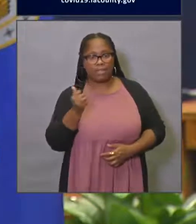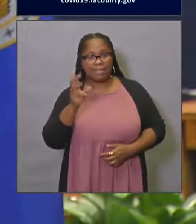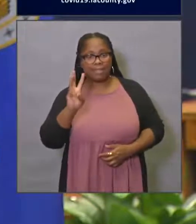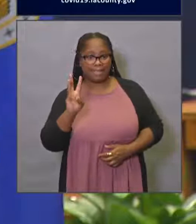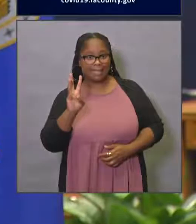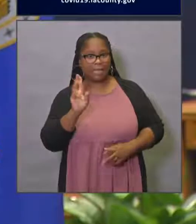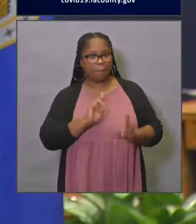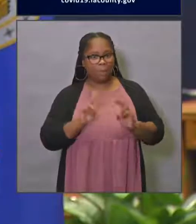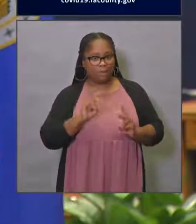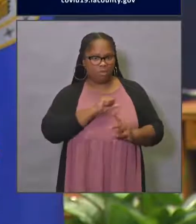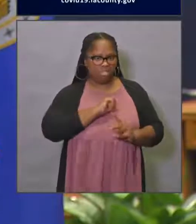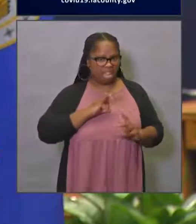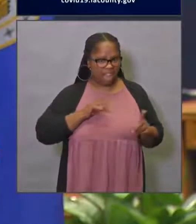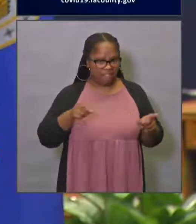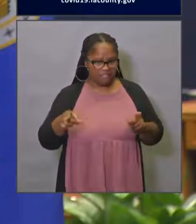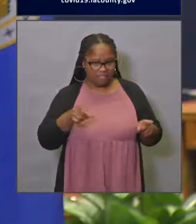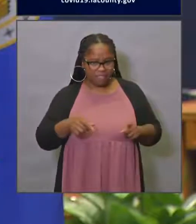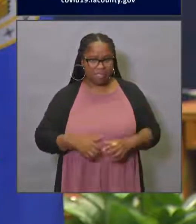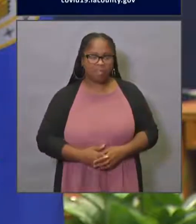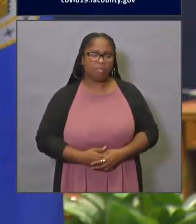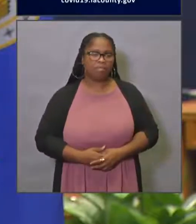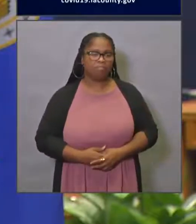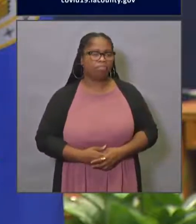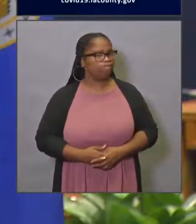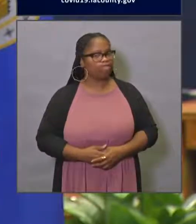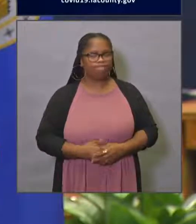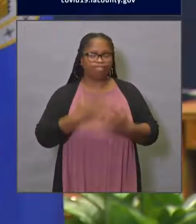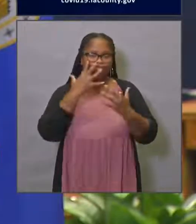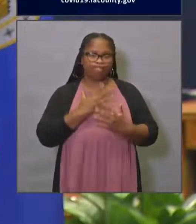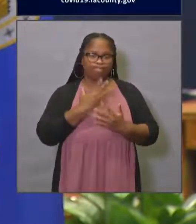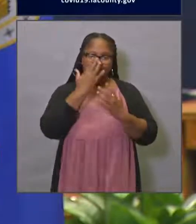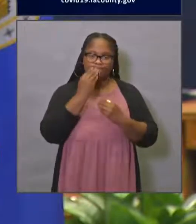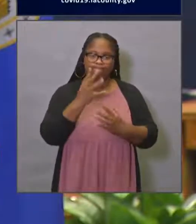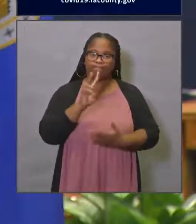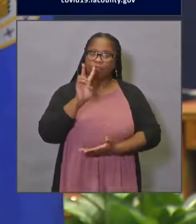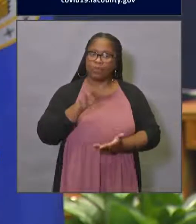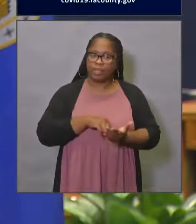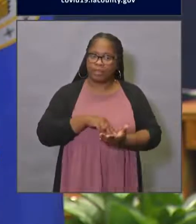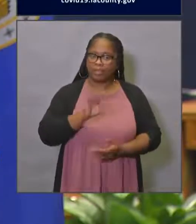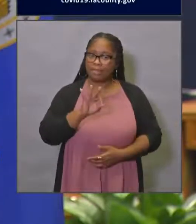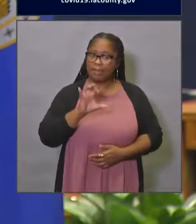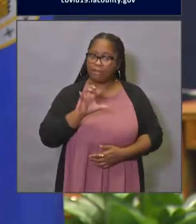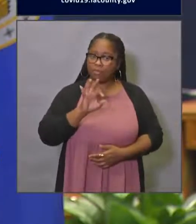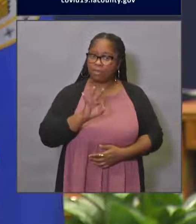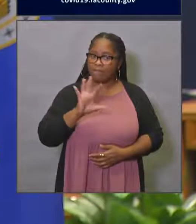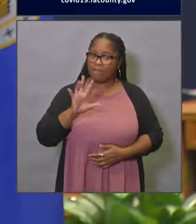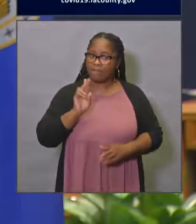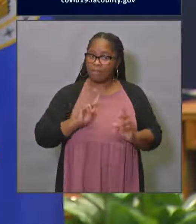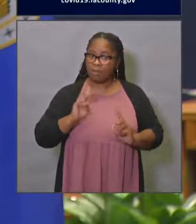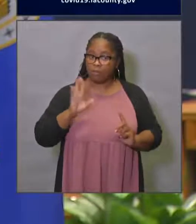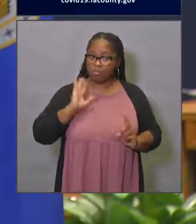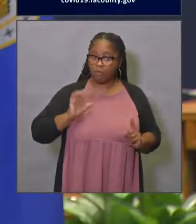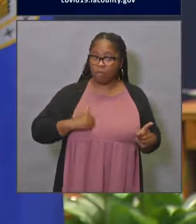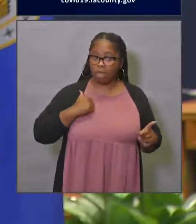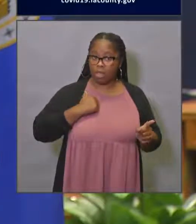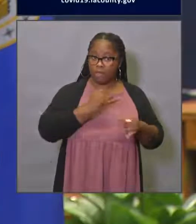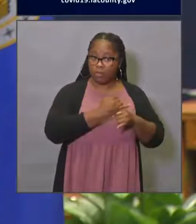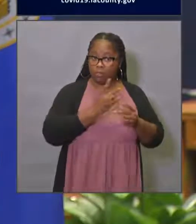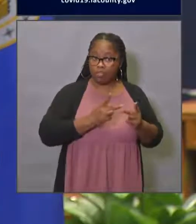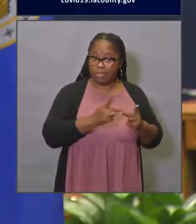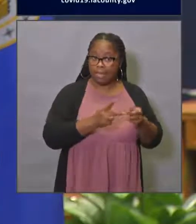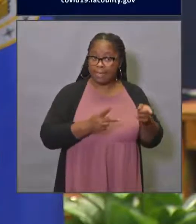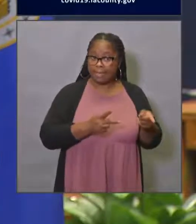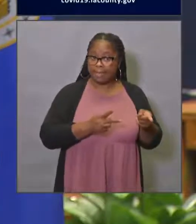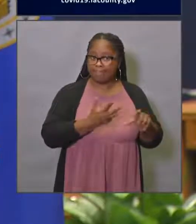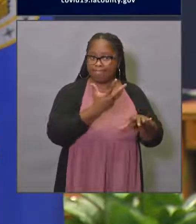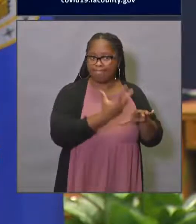18,316 among staff. We are sad to report that 2,995 residents in institutional settings